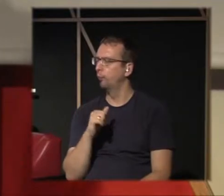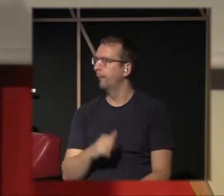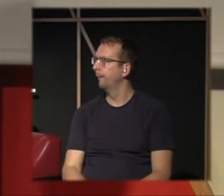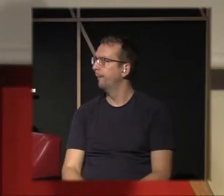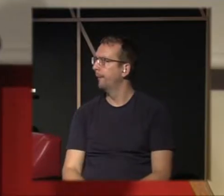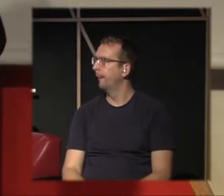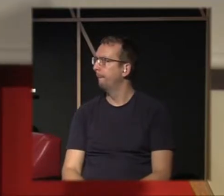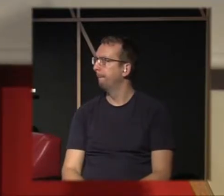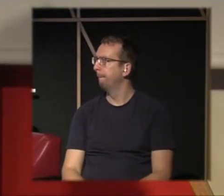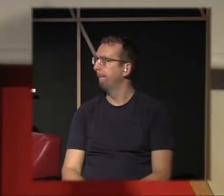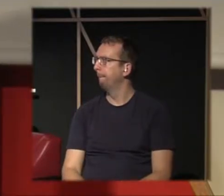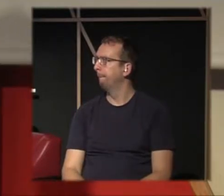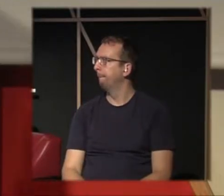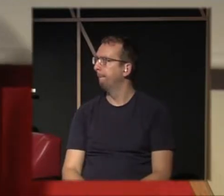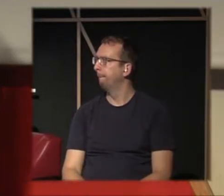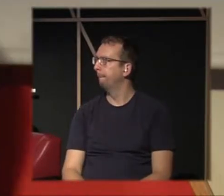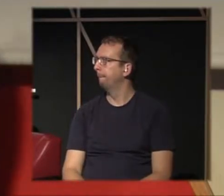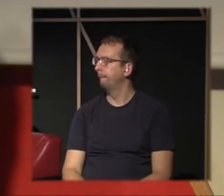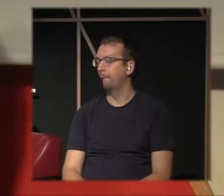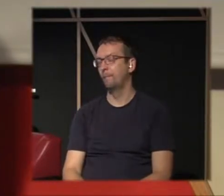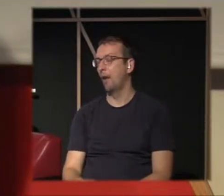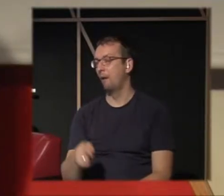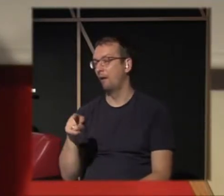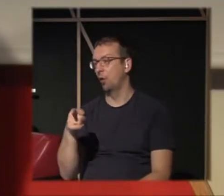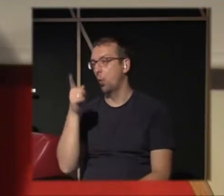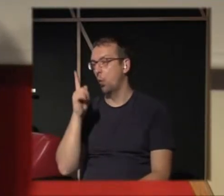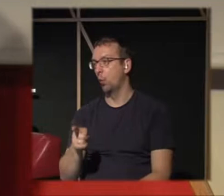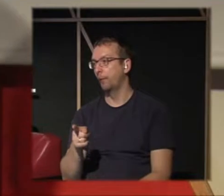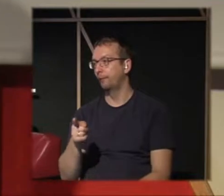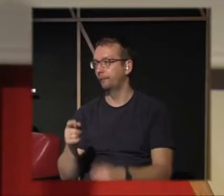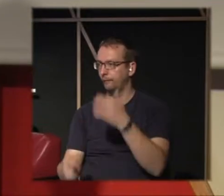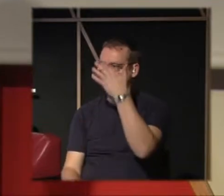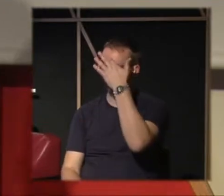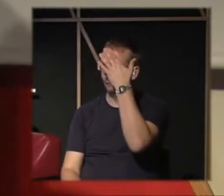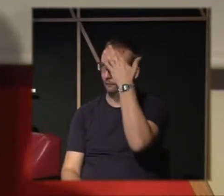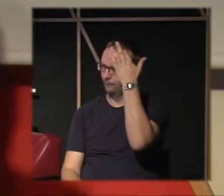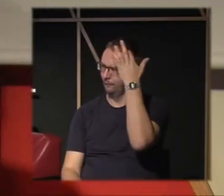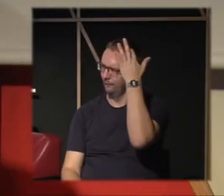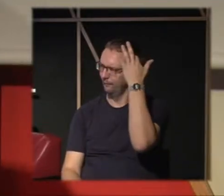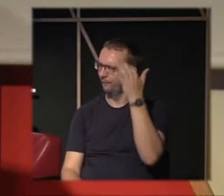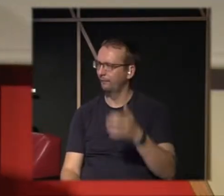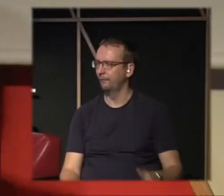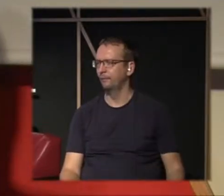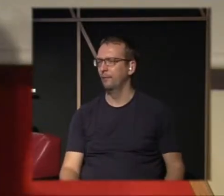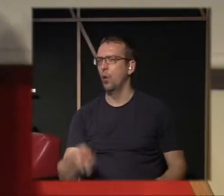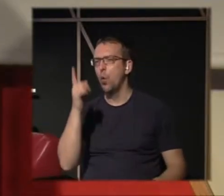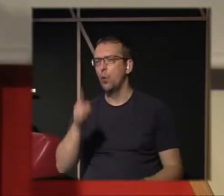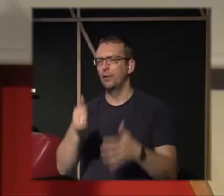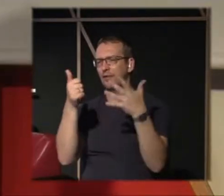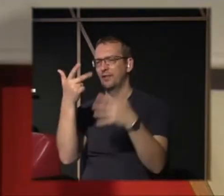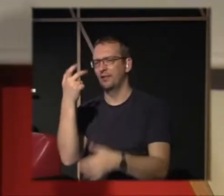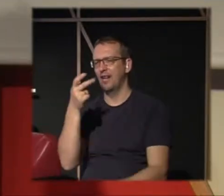sightline if we simulate persistent standing. So there is quite a bit of work for us to do